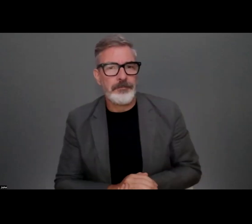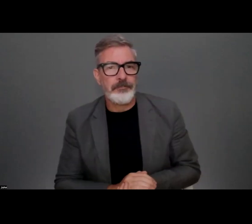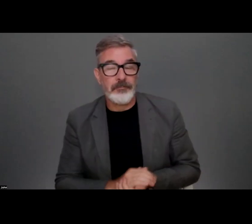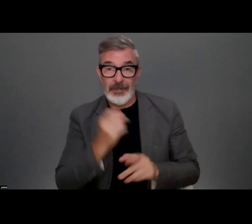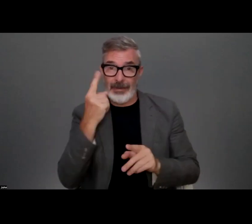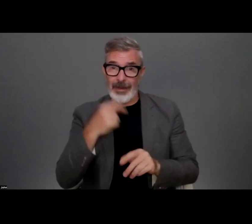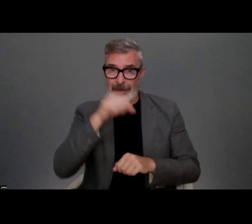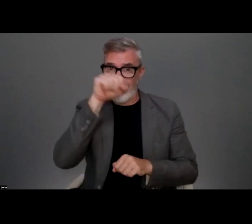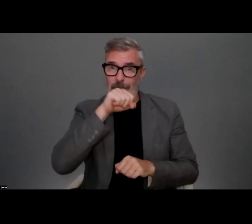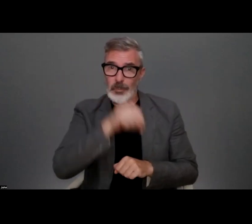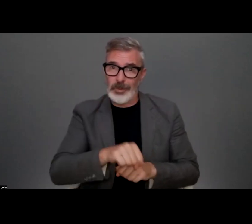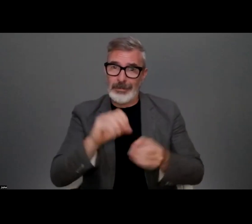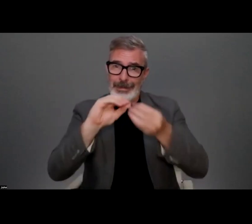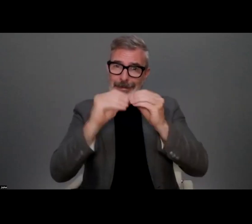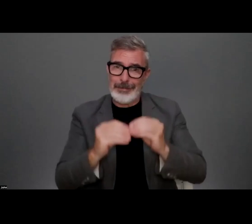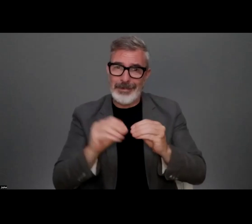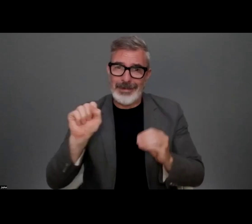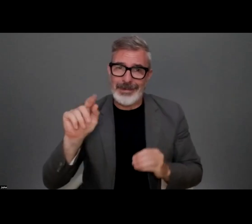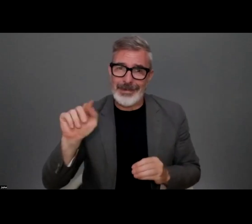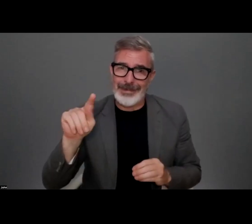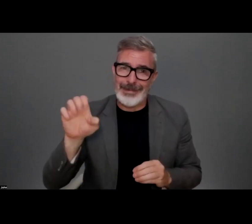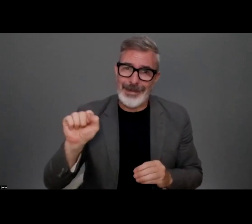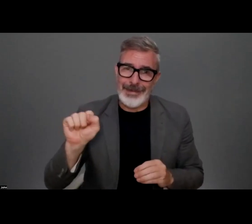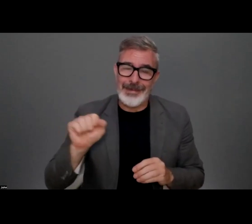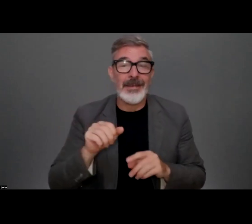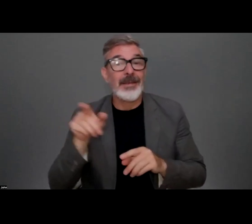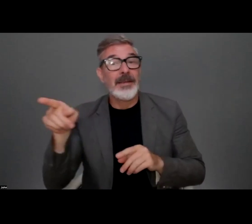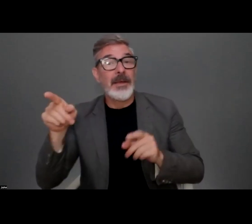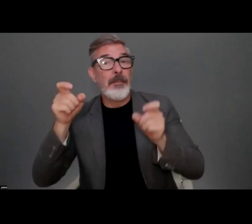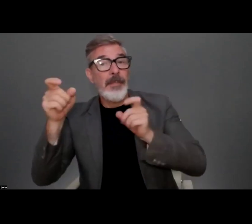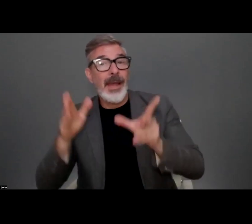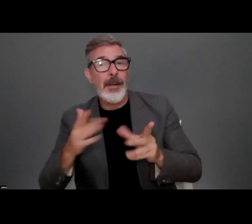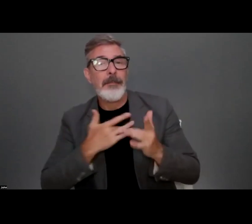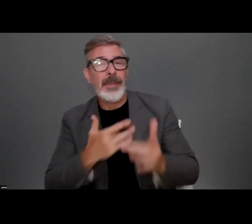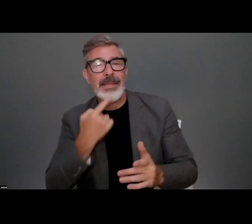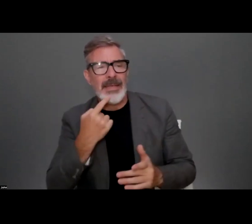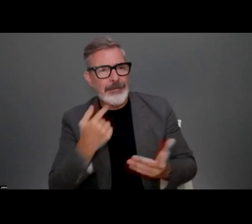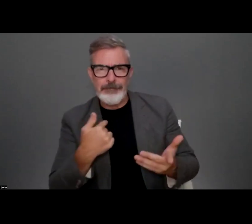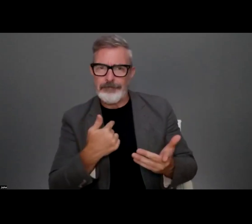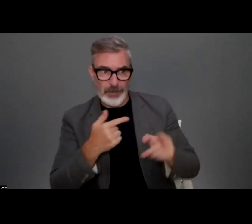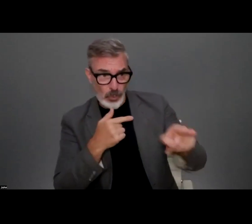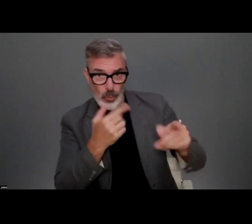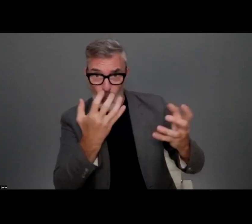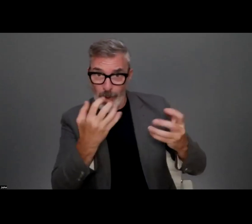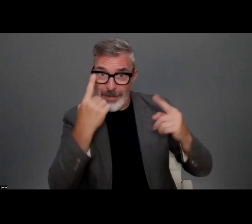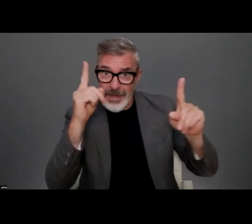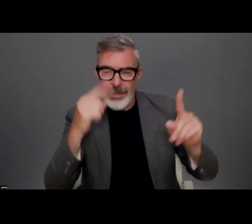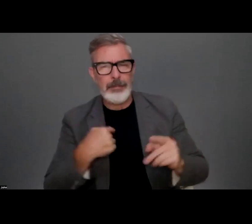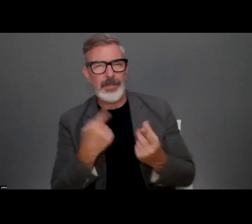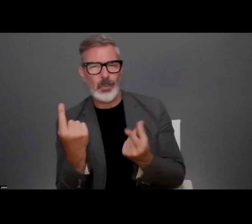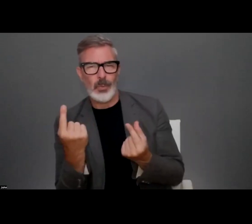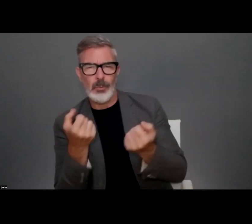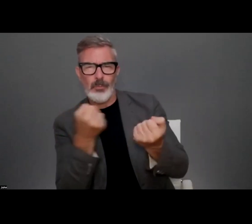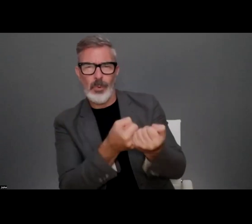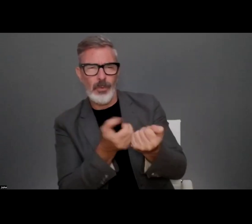when managers used phrases such as, how do I set you up for success? Or what can I do as a manager to support you